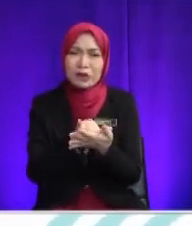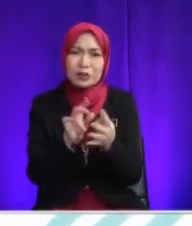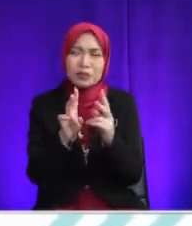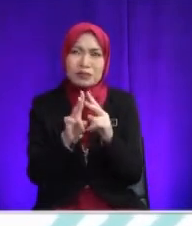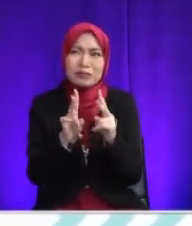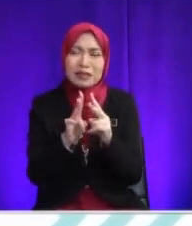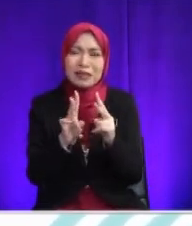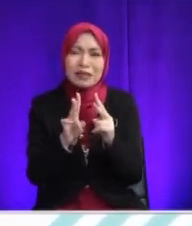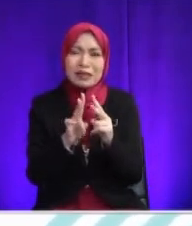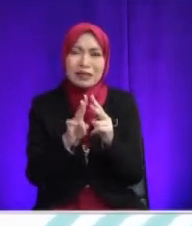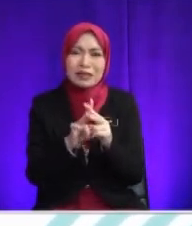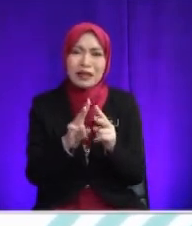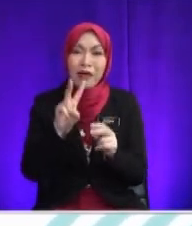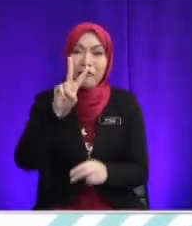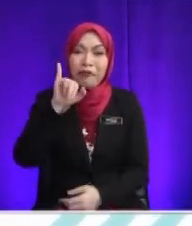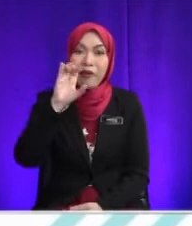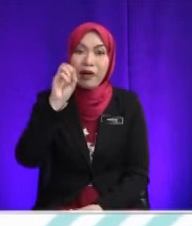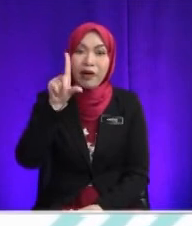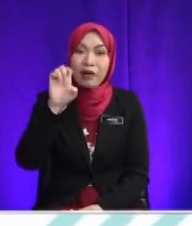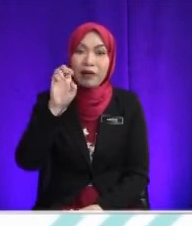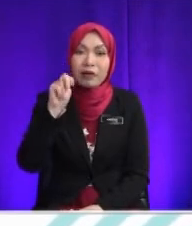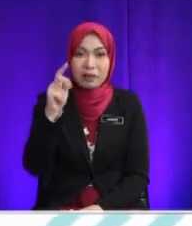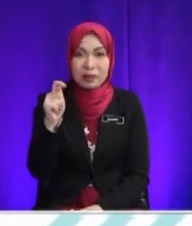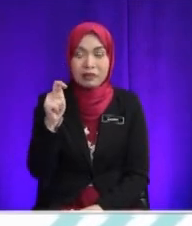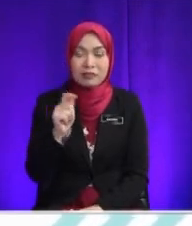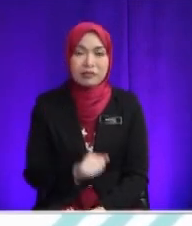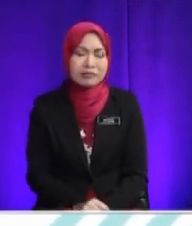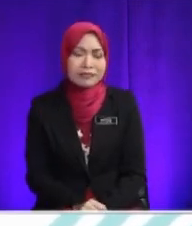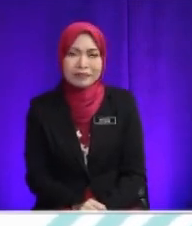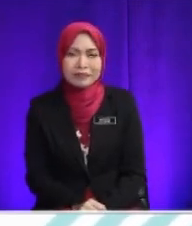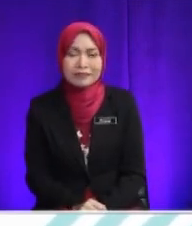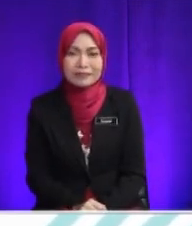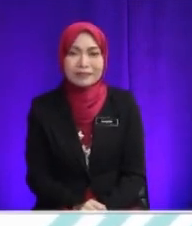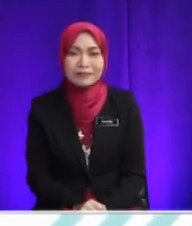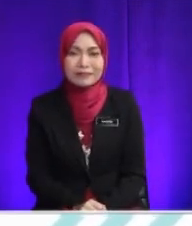windows locked just in case until we hear they've caught him. Definitely.